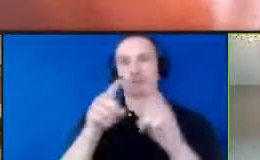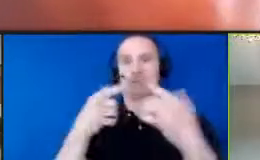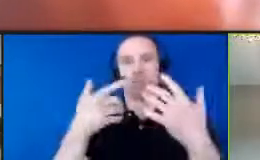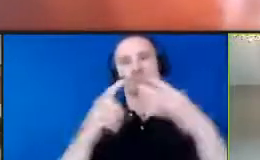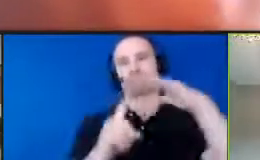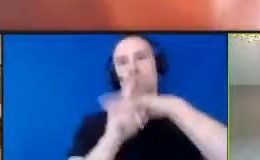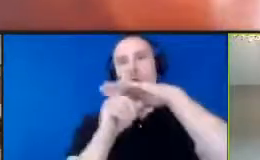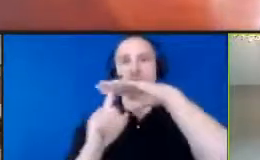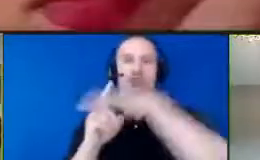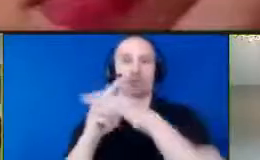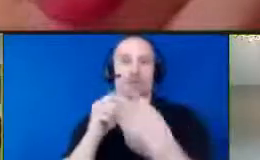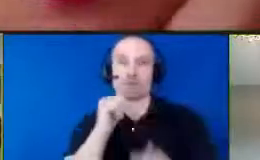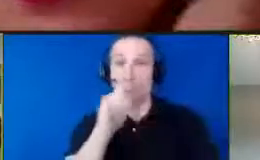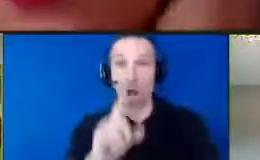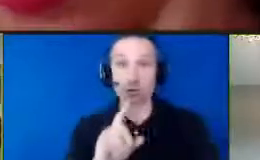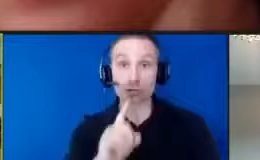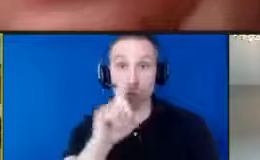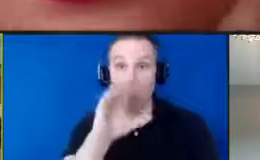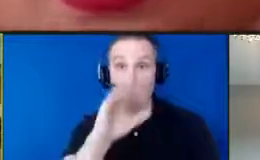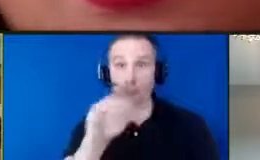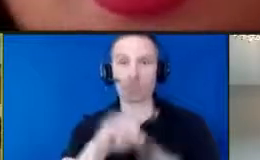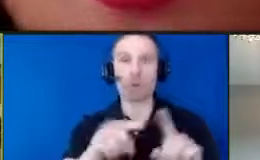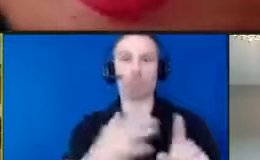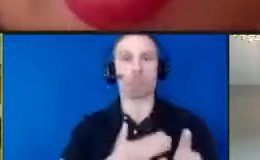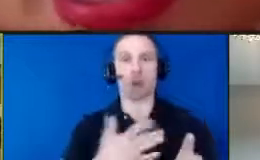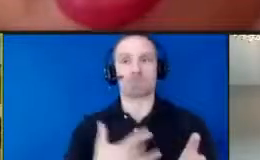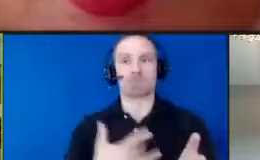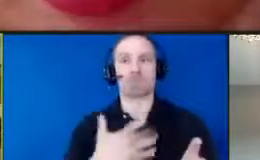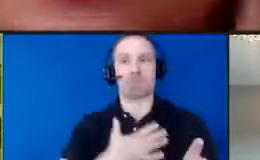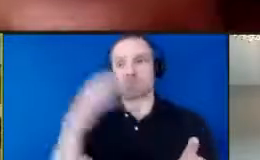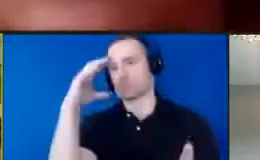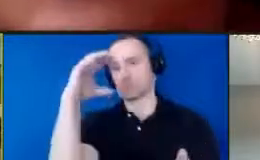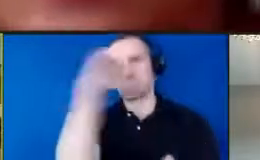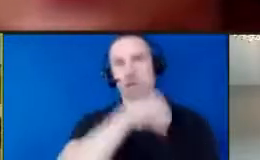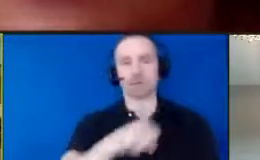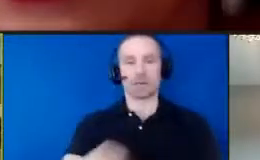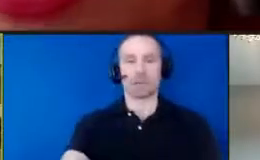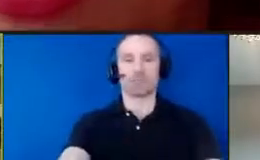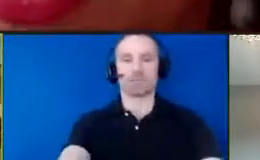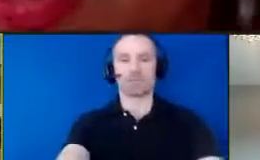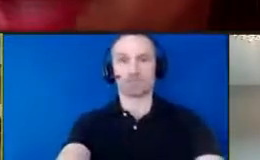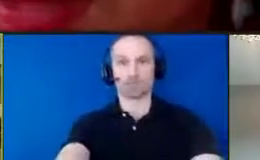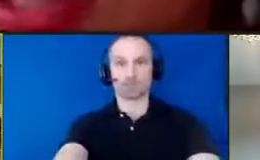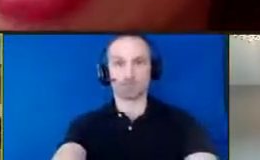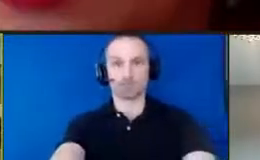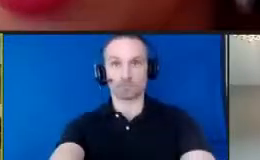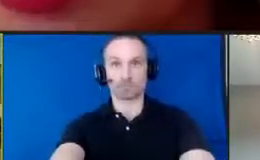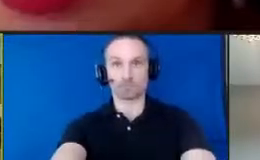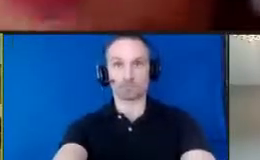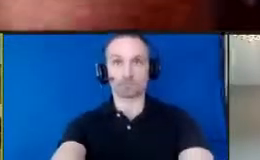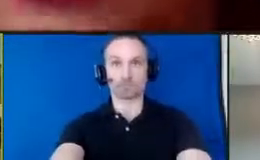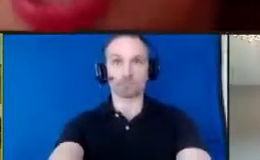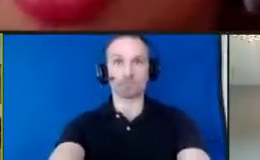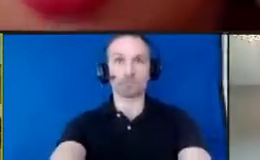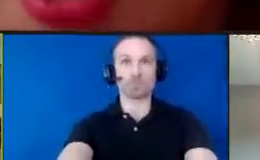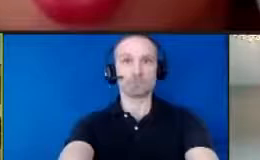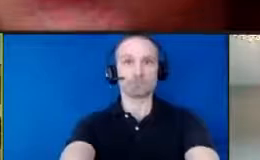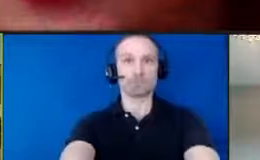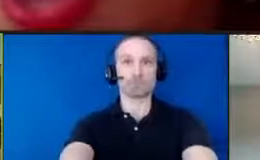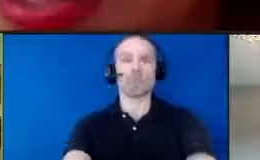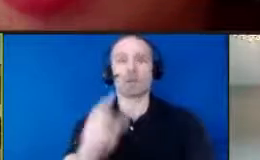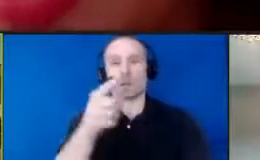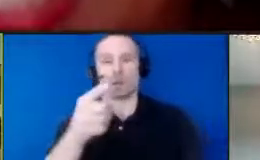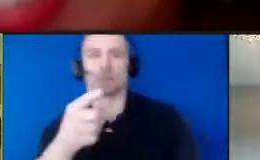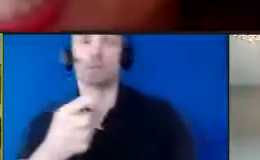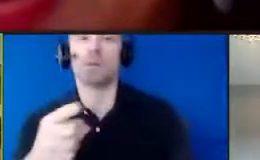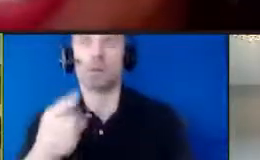guess. Okay, that makes sense. And relating it back to sort of the way that the flu vaccine works is helpful to us who